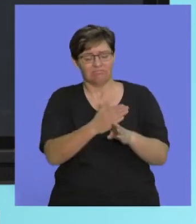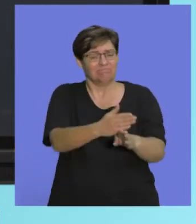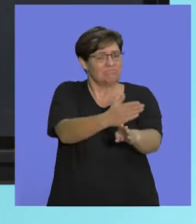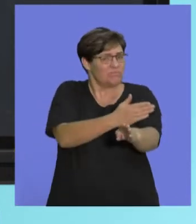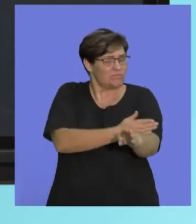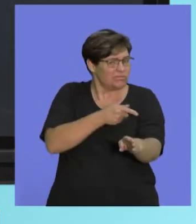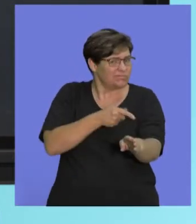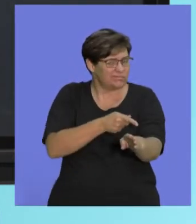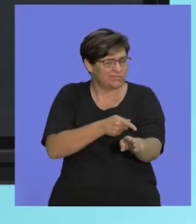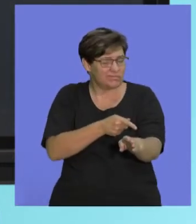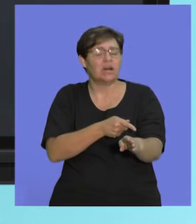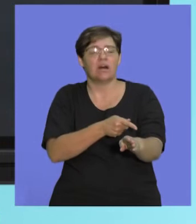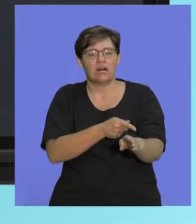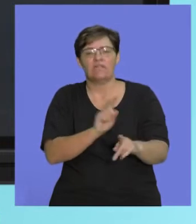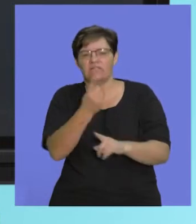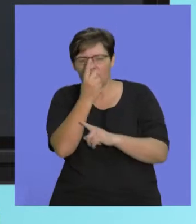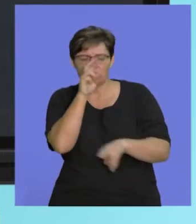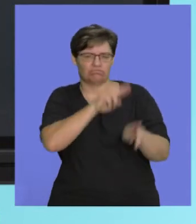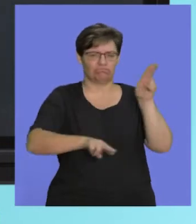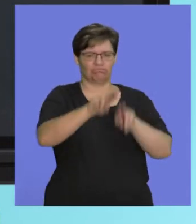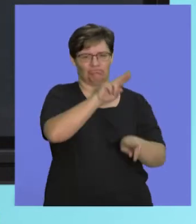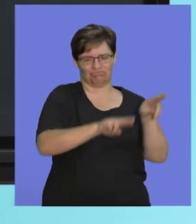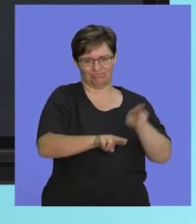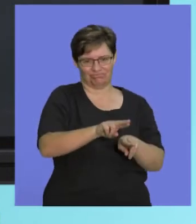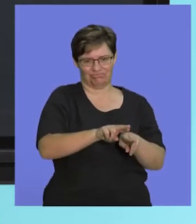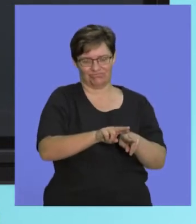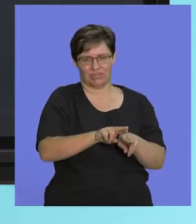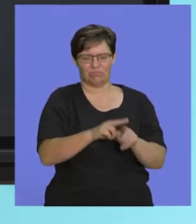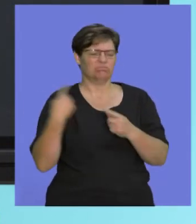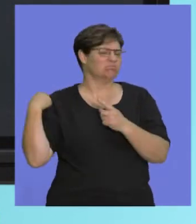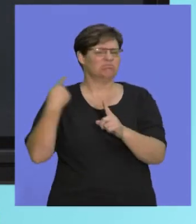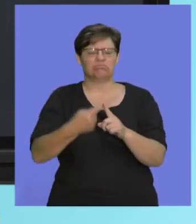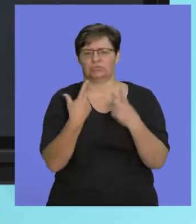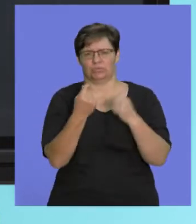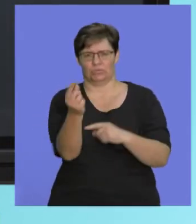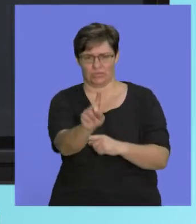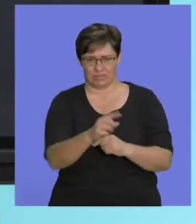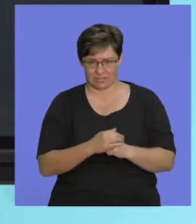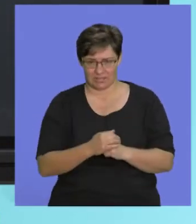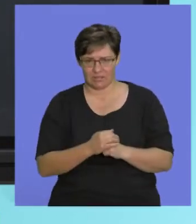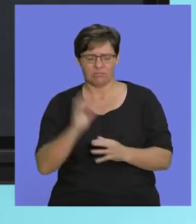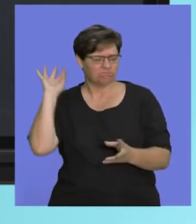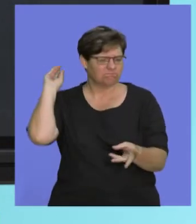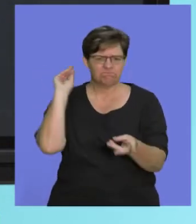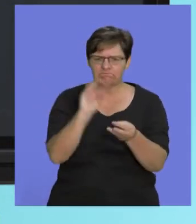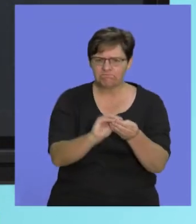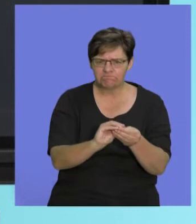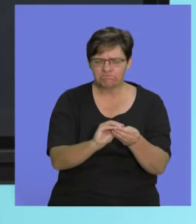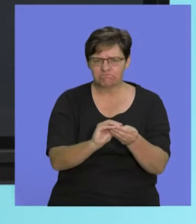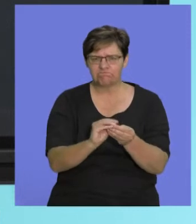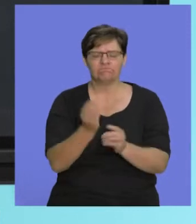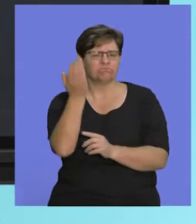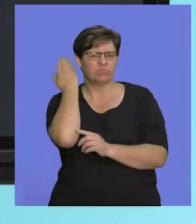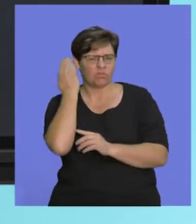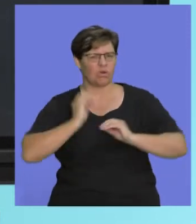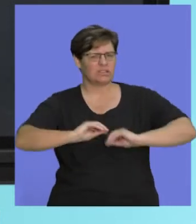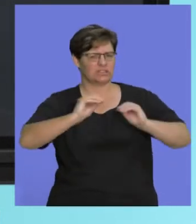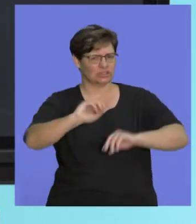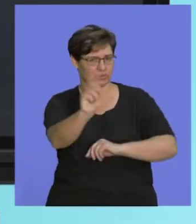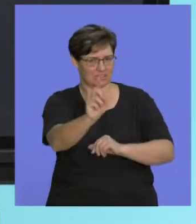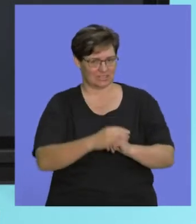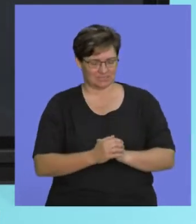just gonna go quickly into the revision of what we've done. Just a quick recap of what we've done in our previous lesson. So let's